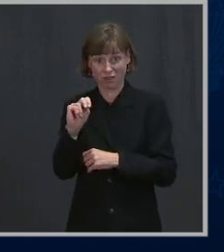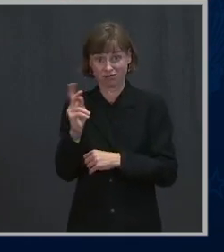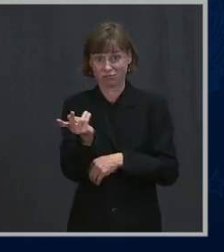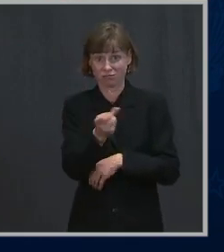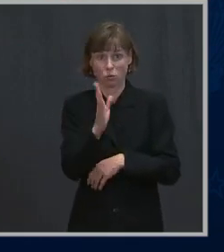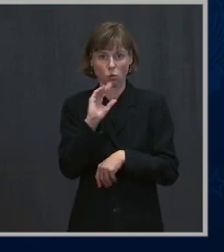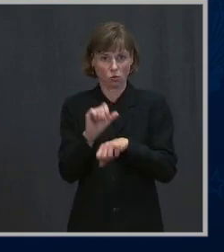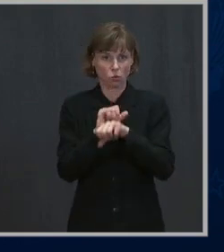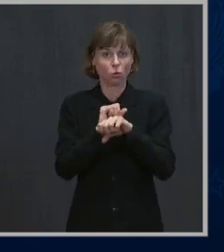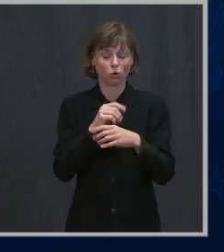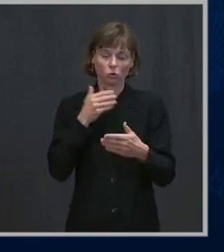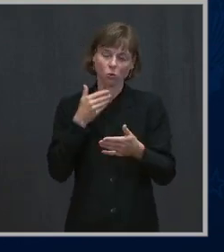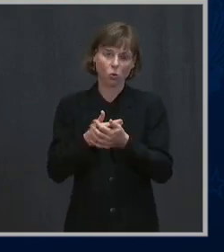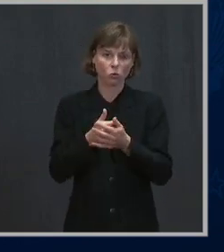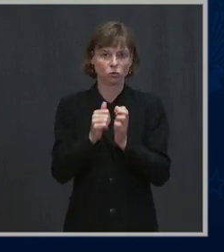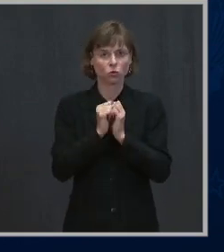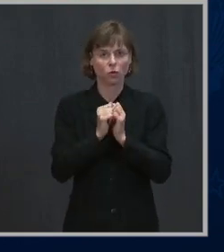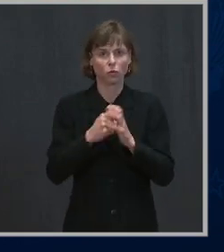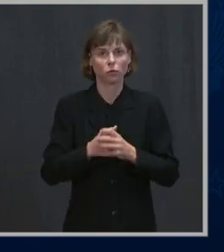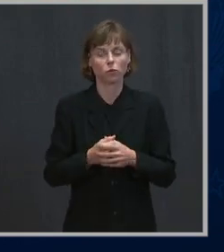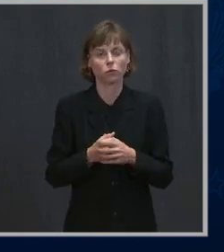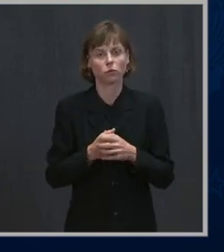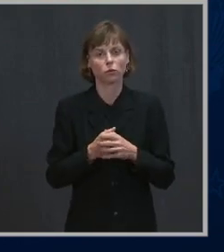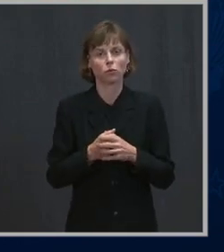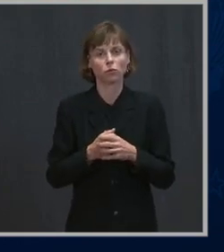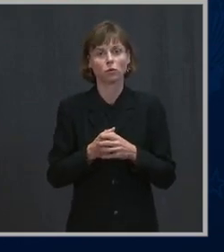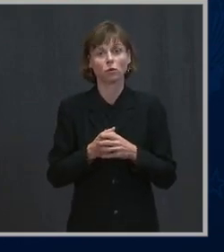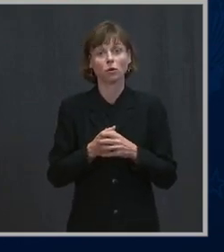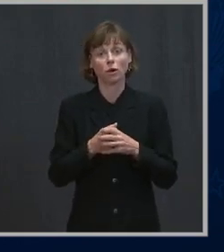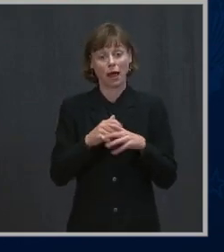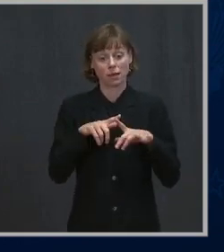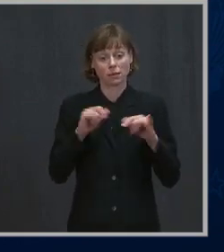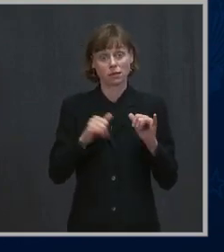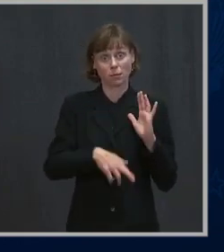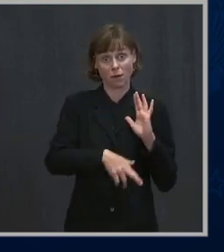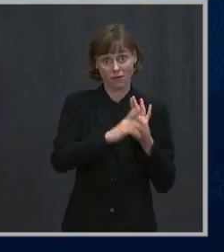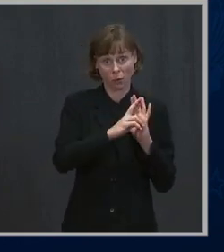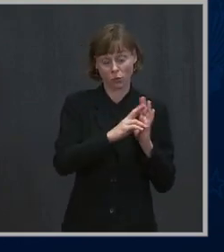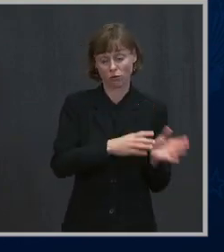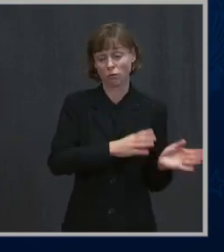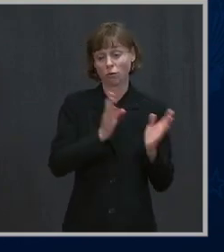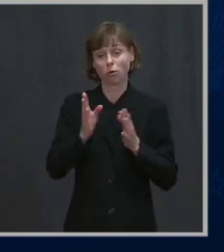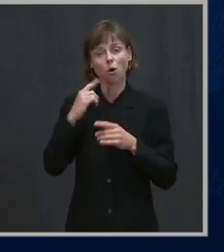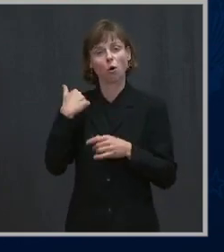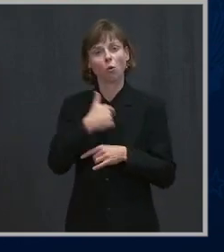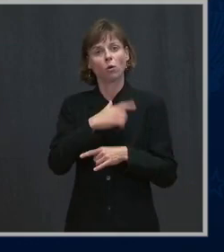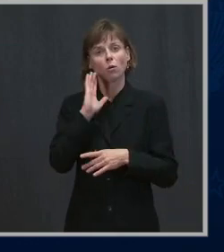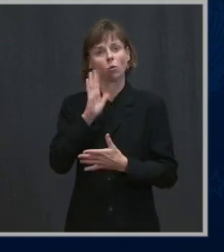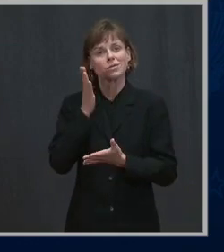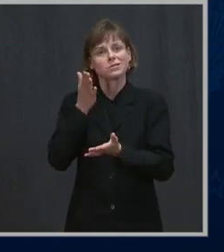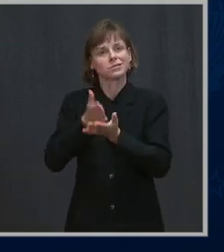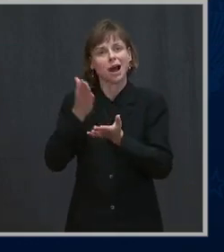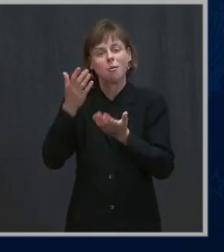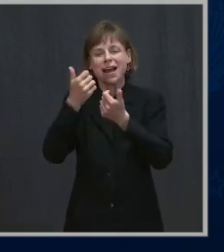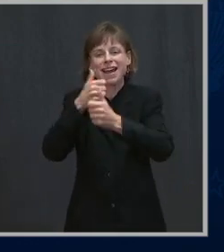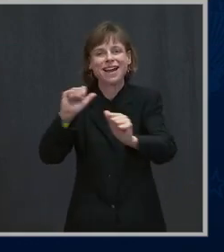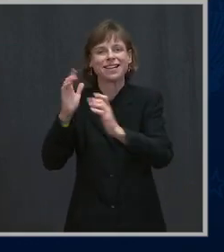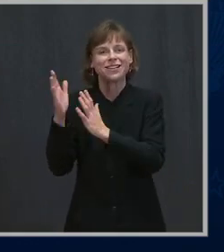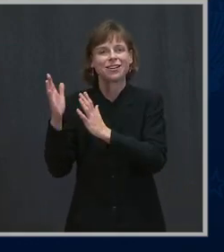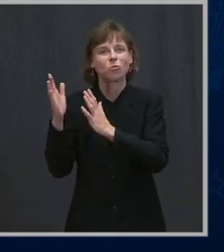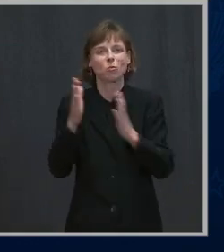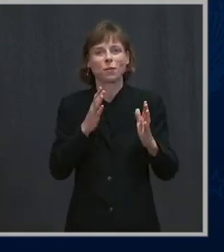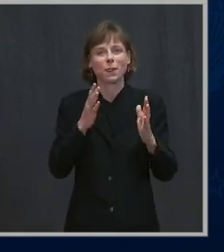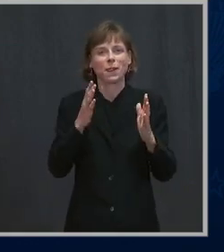cooperation and while this review is taking place we'll be stopping any planned troop withdrawals from